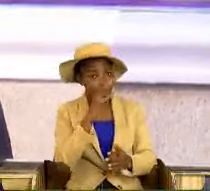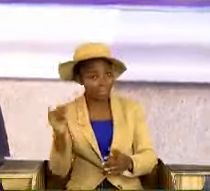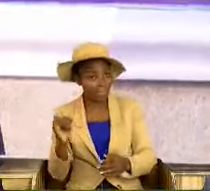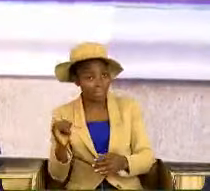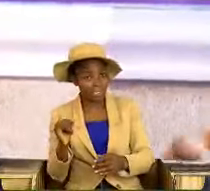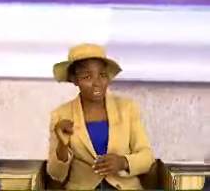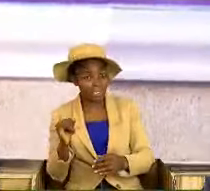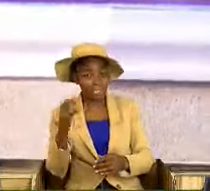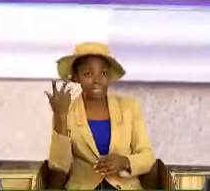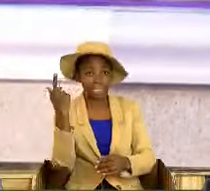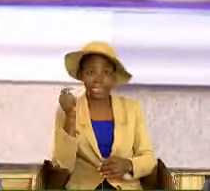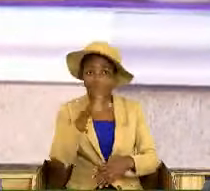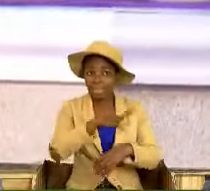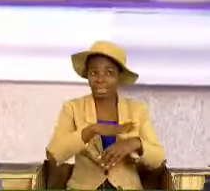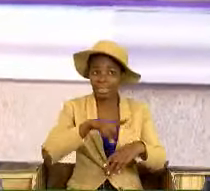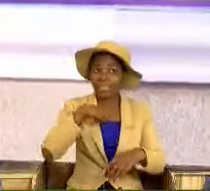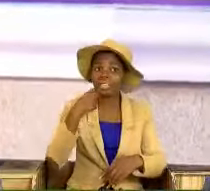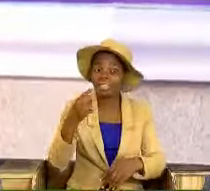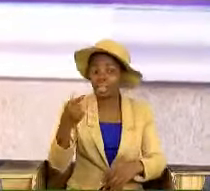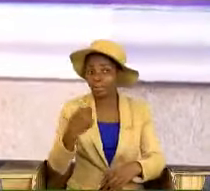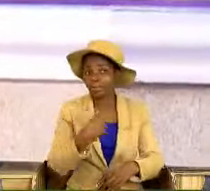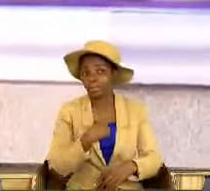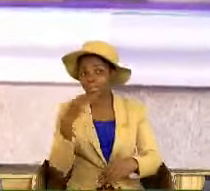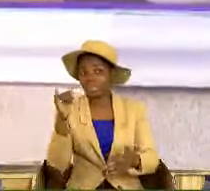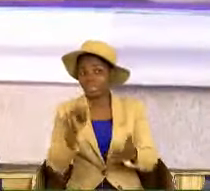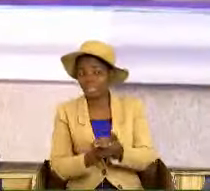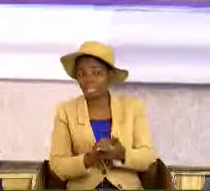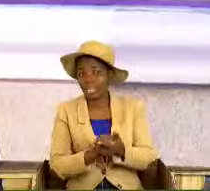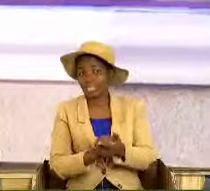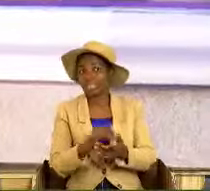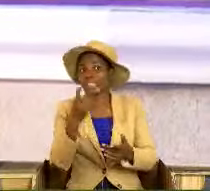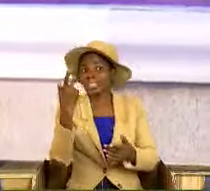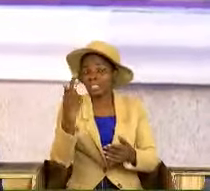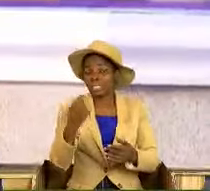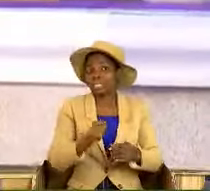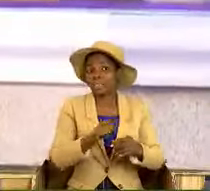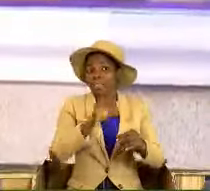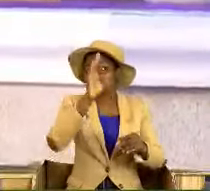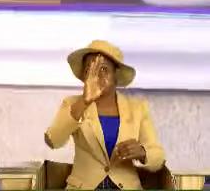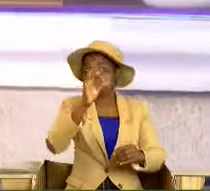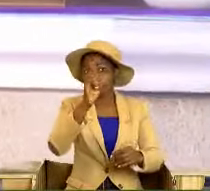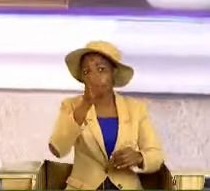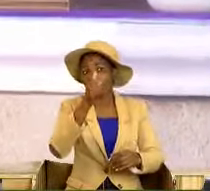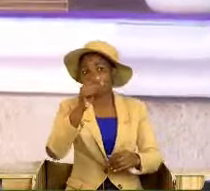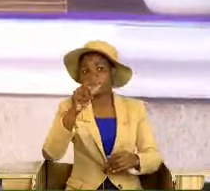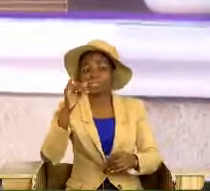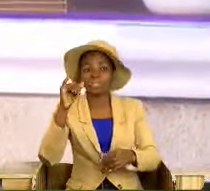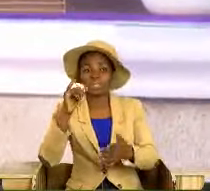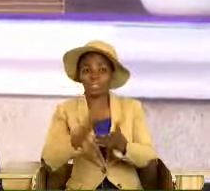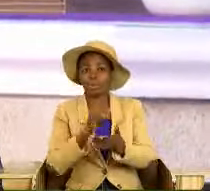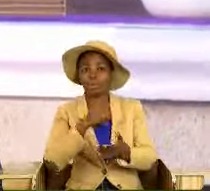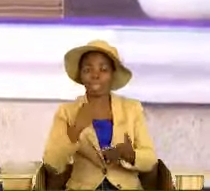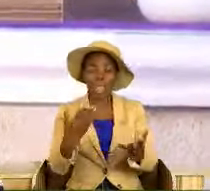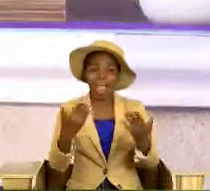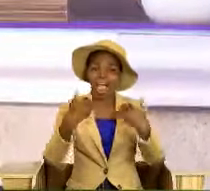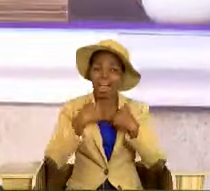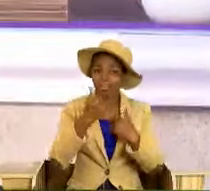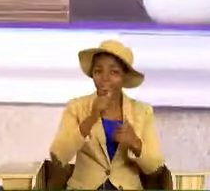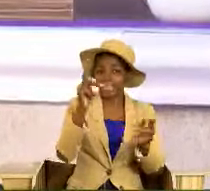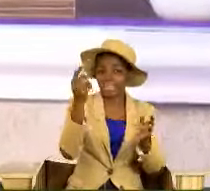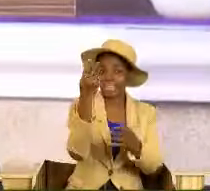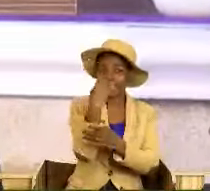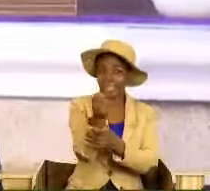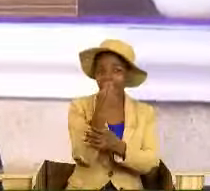land that deny me of good for Testimony that same field to the glory of God my team go to quarterfinal we